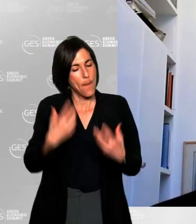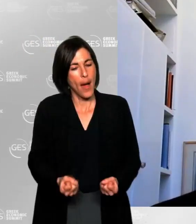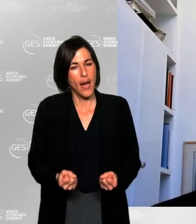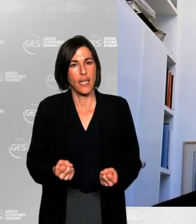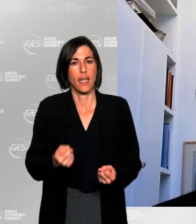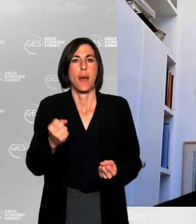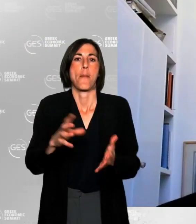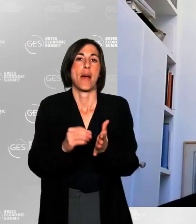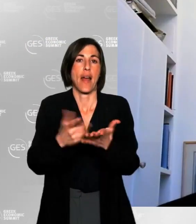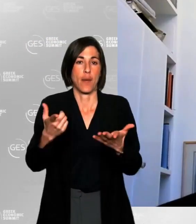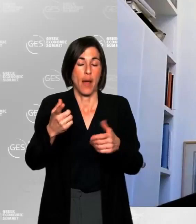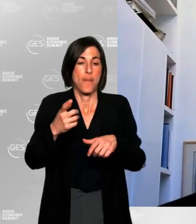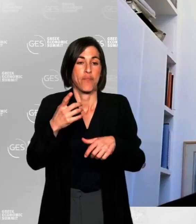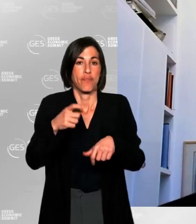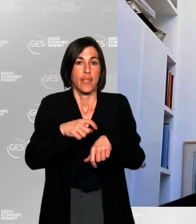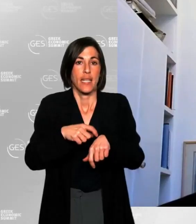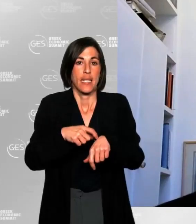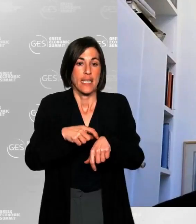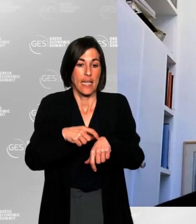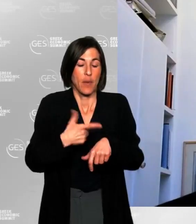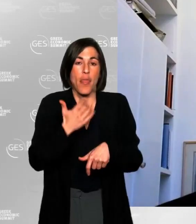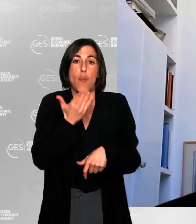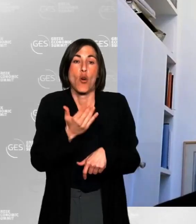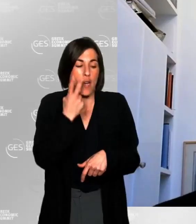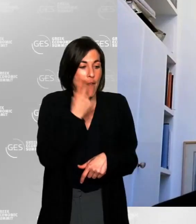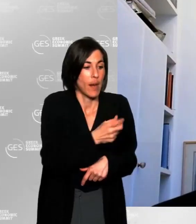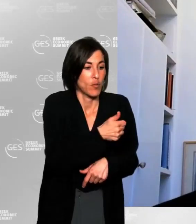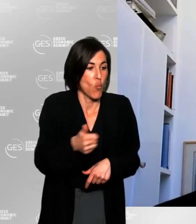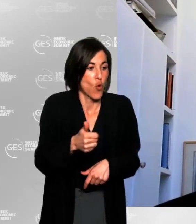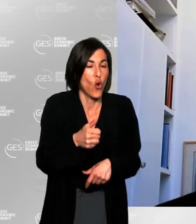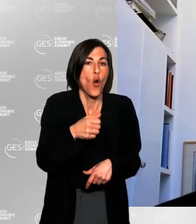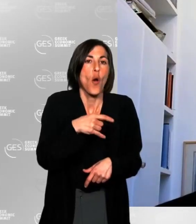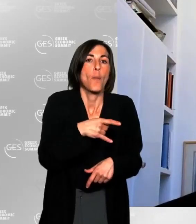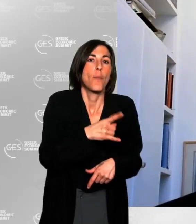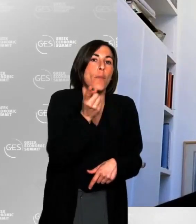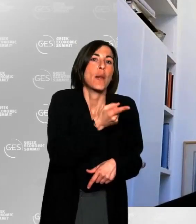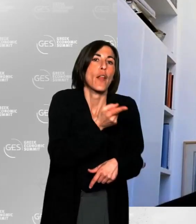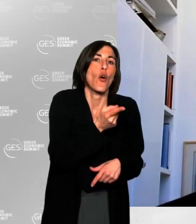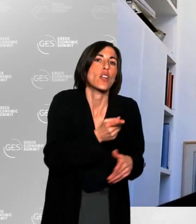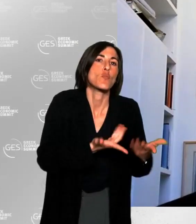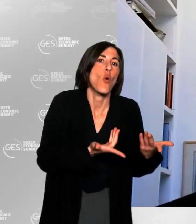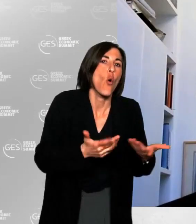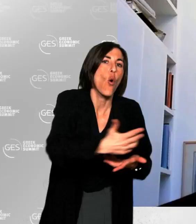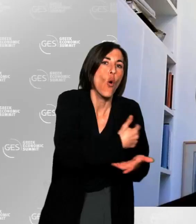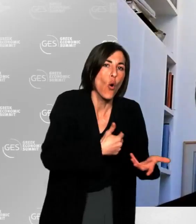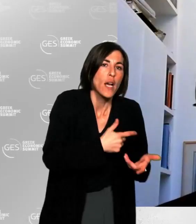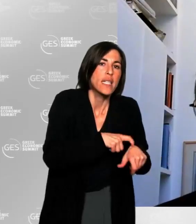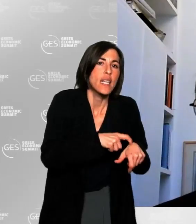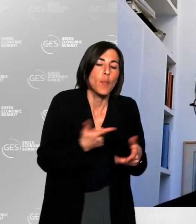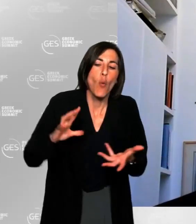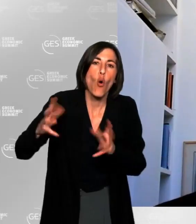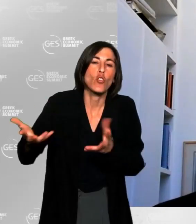to inflation when the rest of the world is collapsing. And during the debt crisis, I said that many